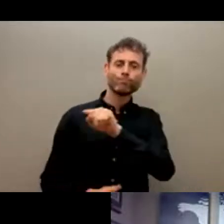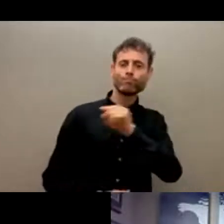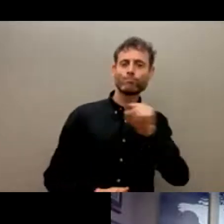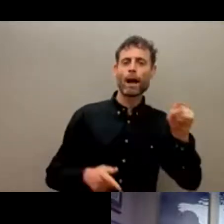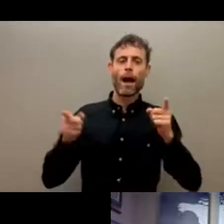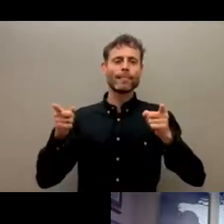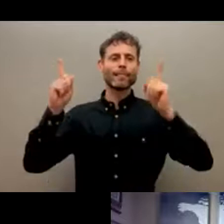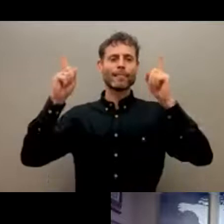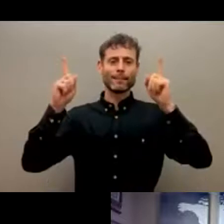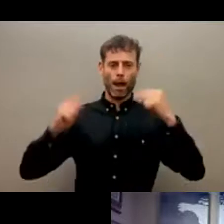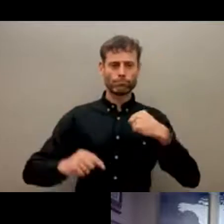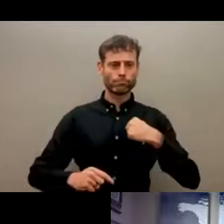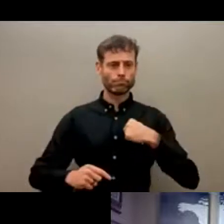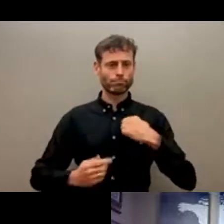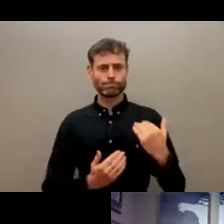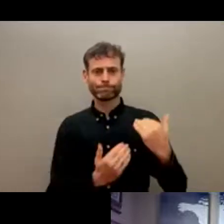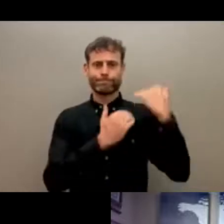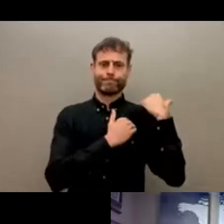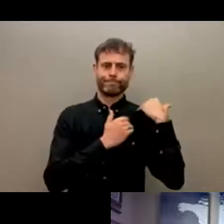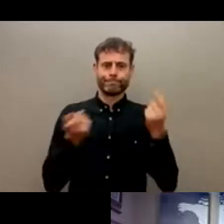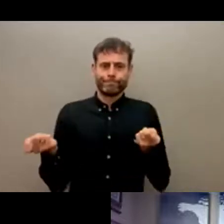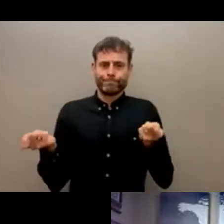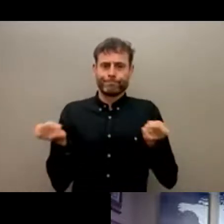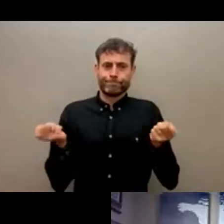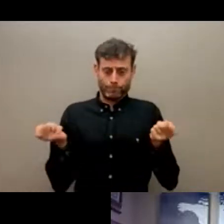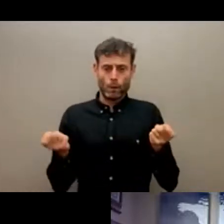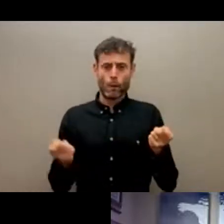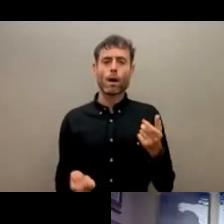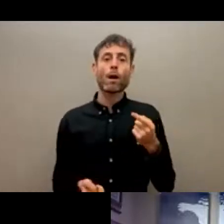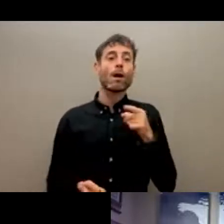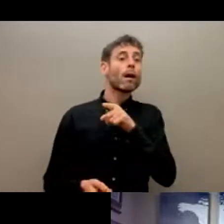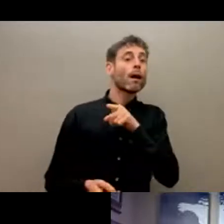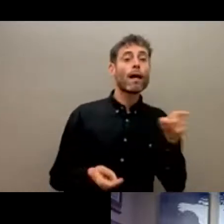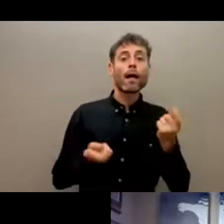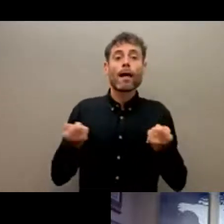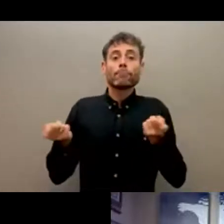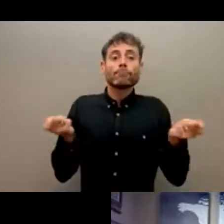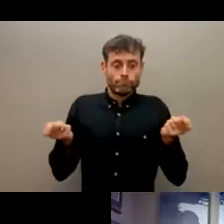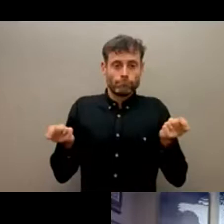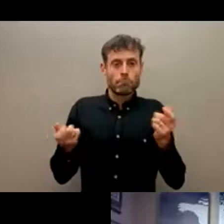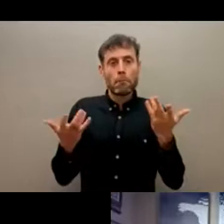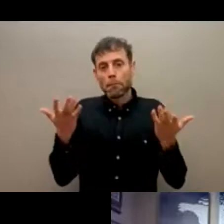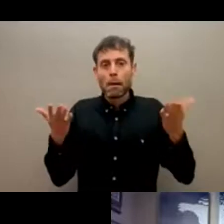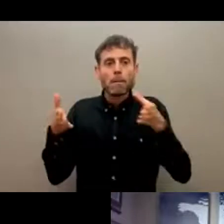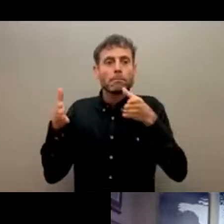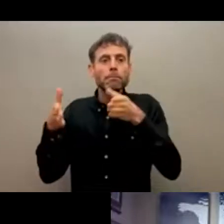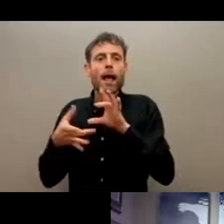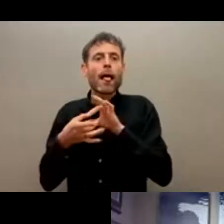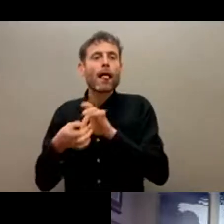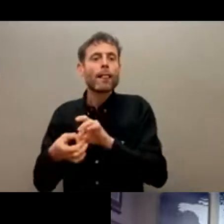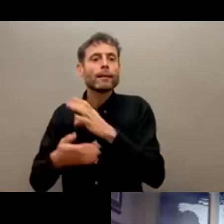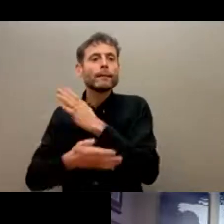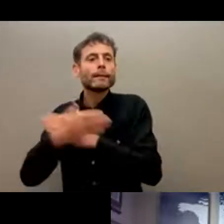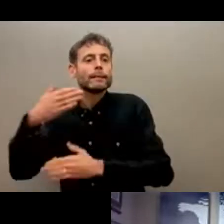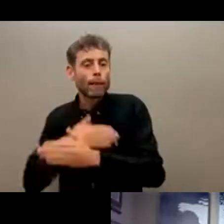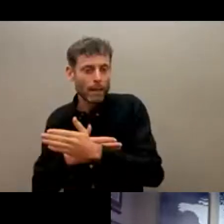our organization, some of us whom are not necessarily focused on disability, but we are in leadership, how